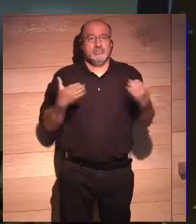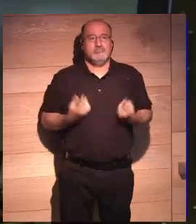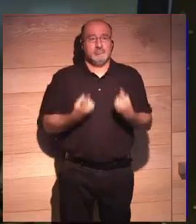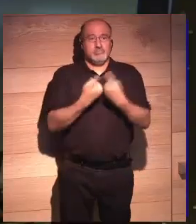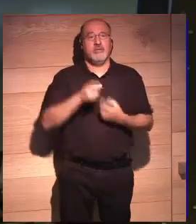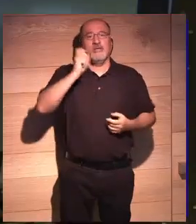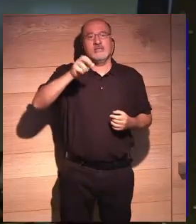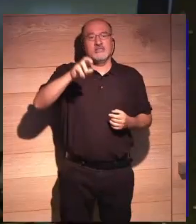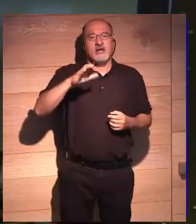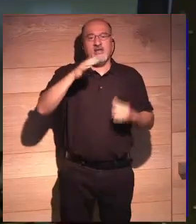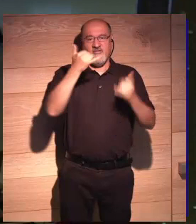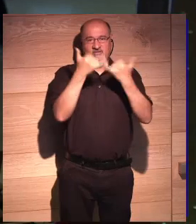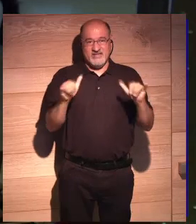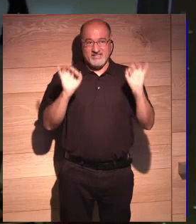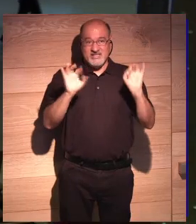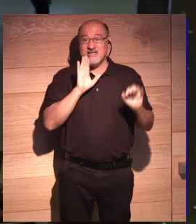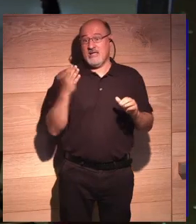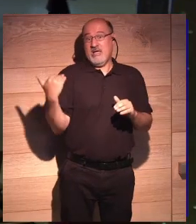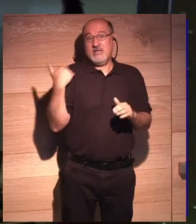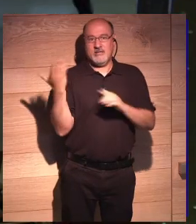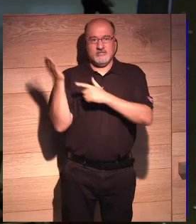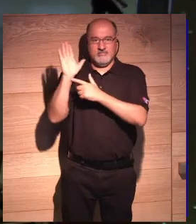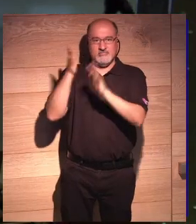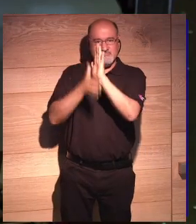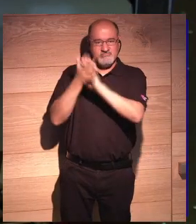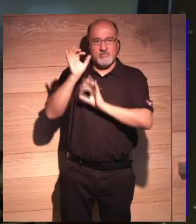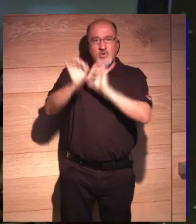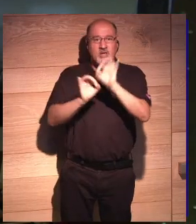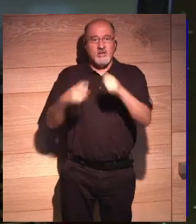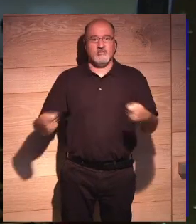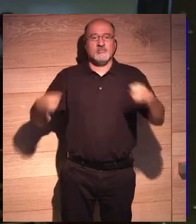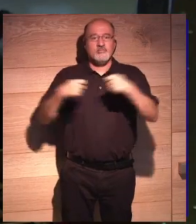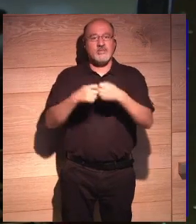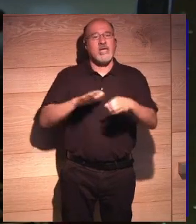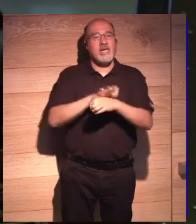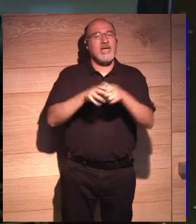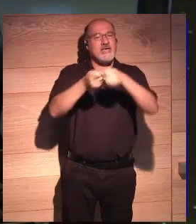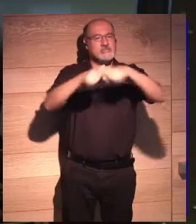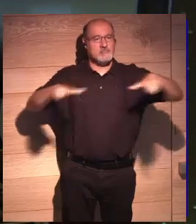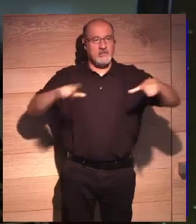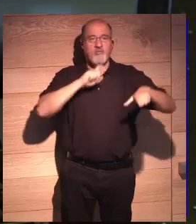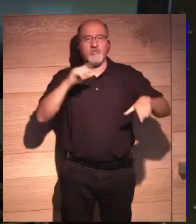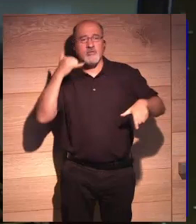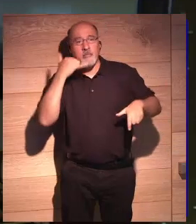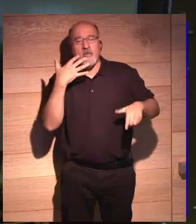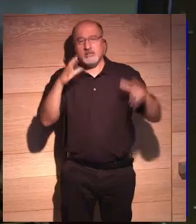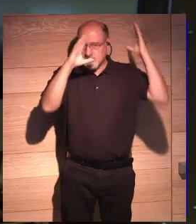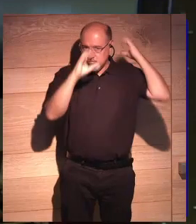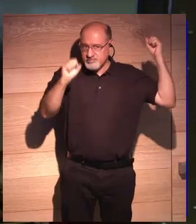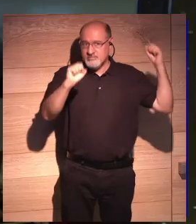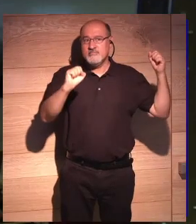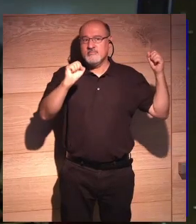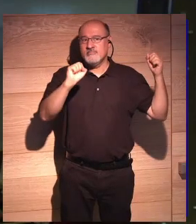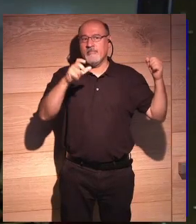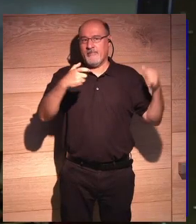of the XR Fest. As was introduced yesterday, many of you were here, and it was organized by Fundación Telefónica and the